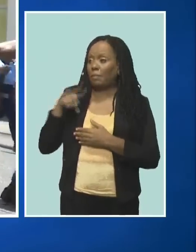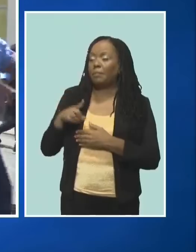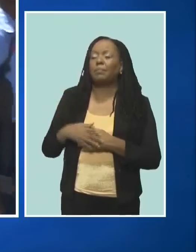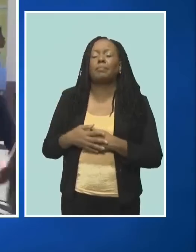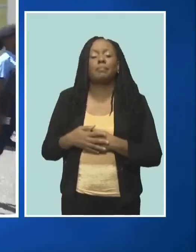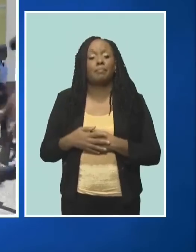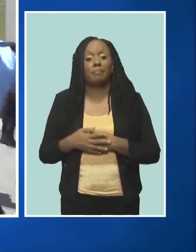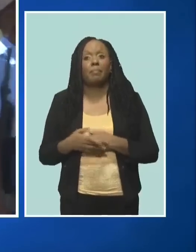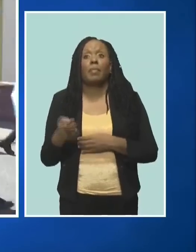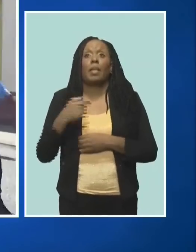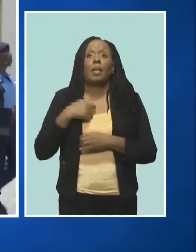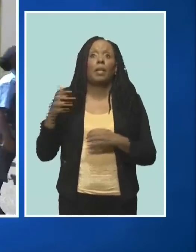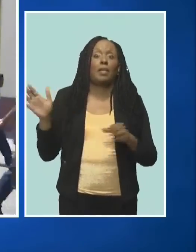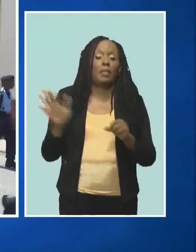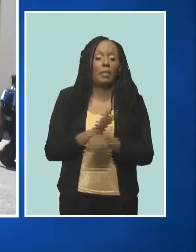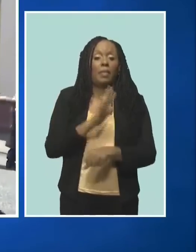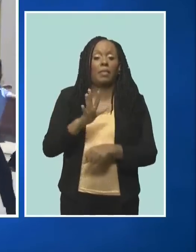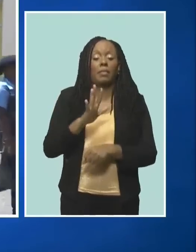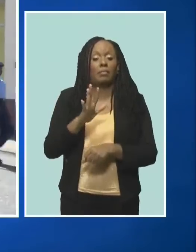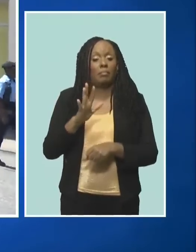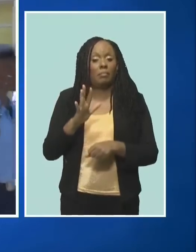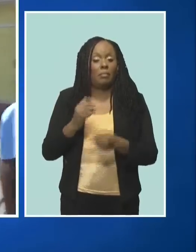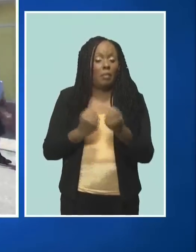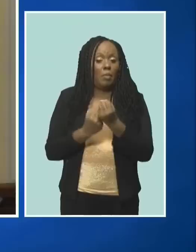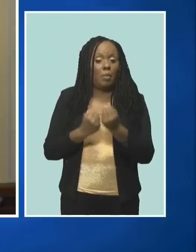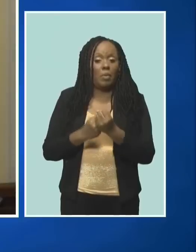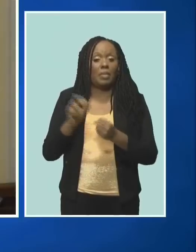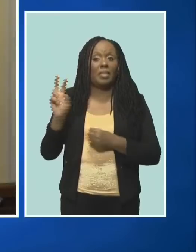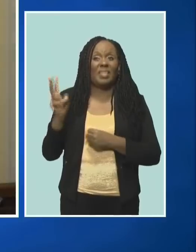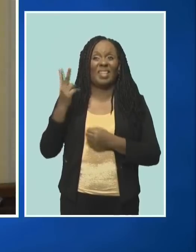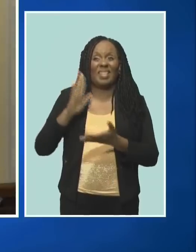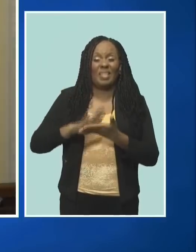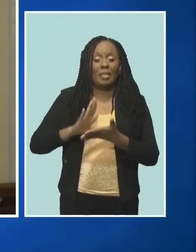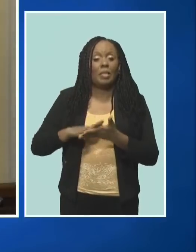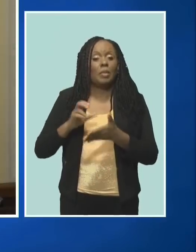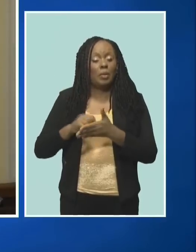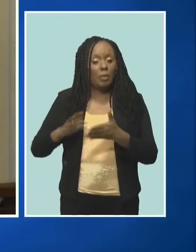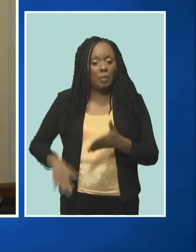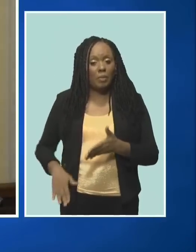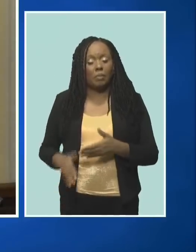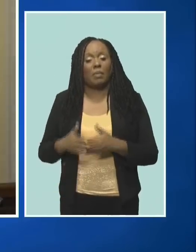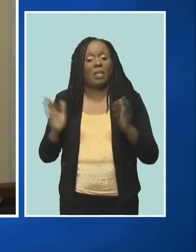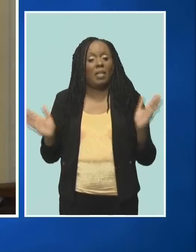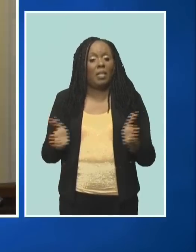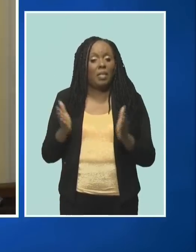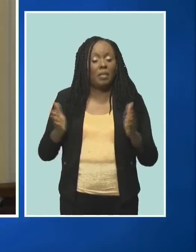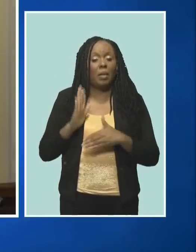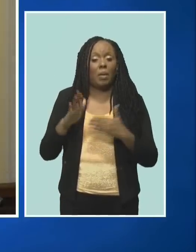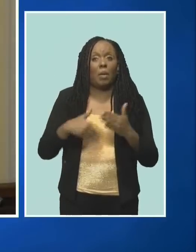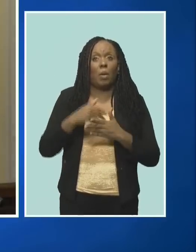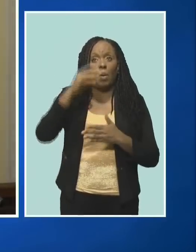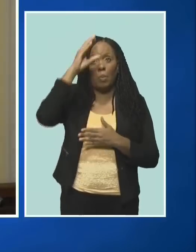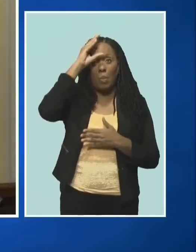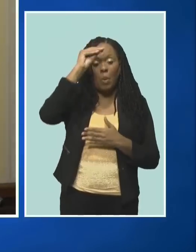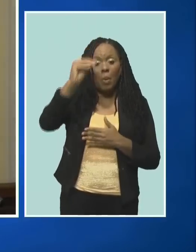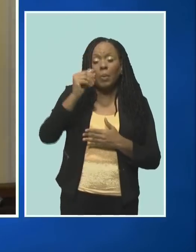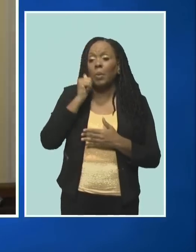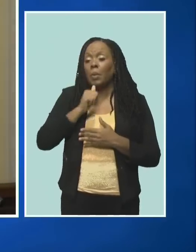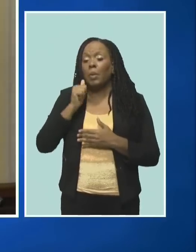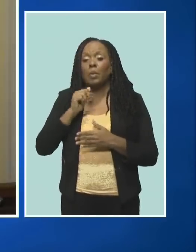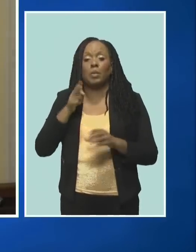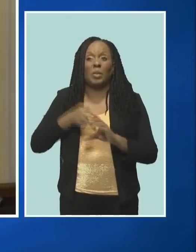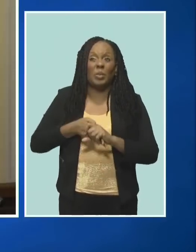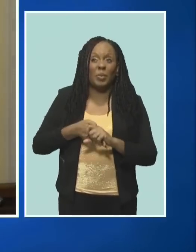the participation of secondary school students in the cadet program. I encourage every boy and girl to join the Cadet Corps or some other youth